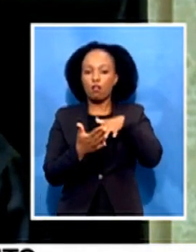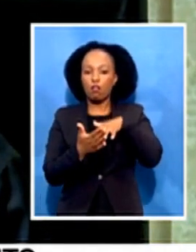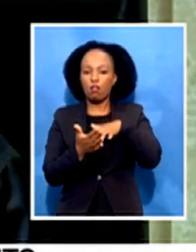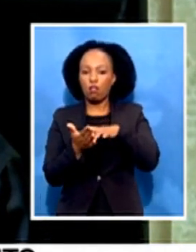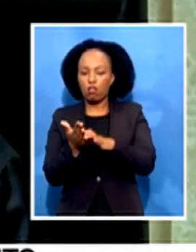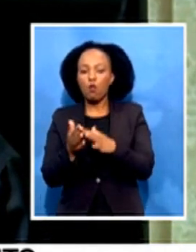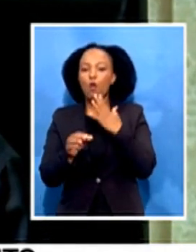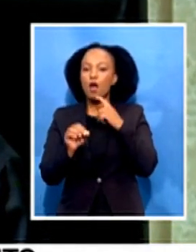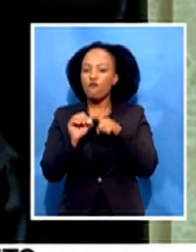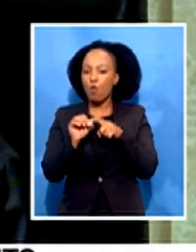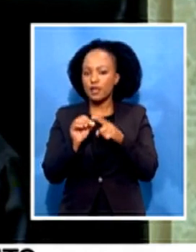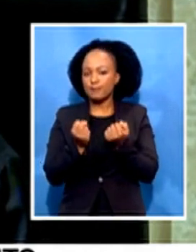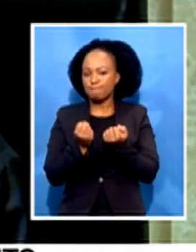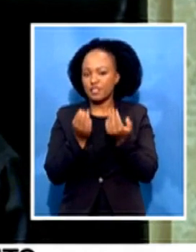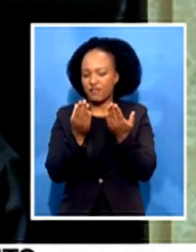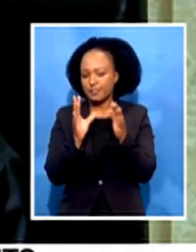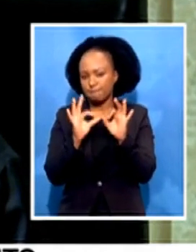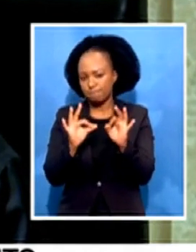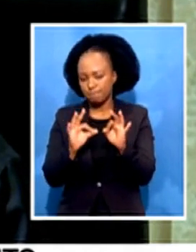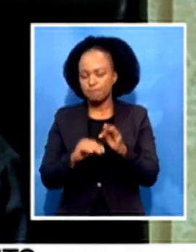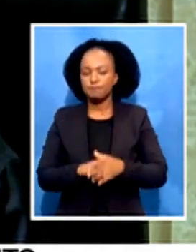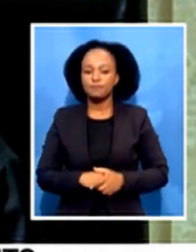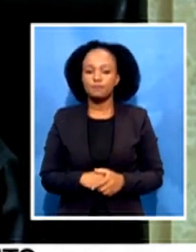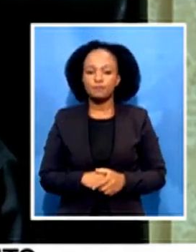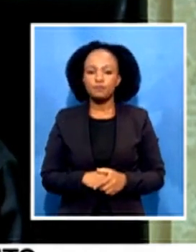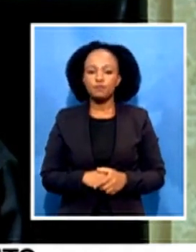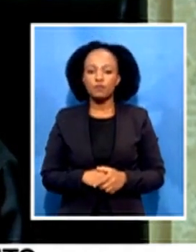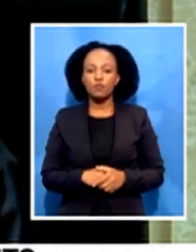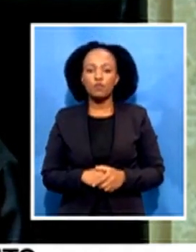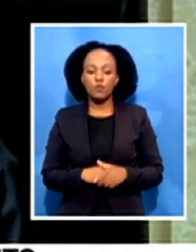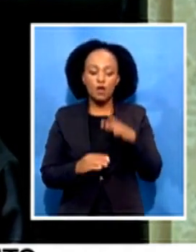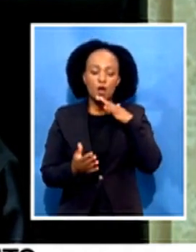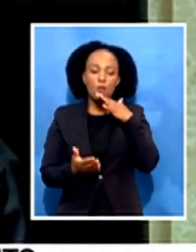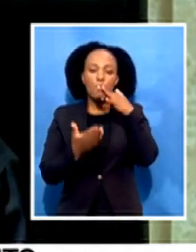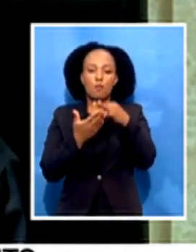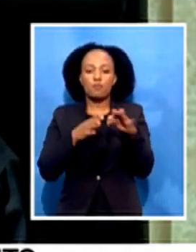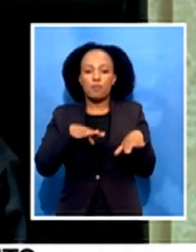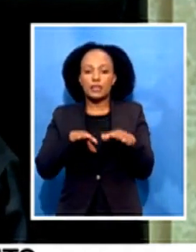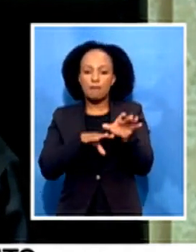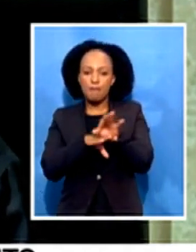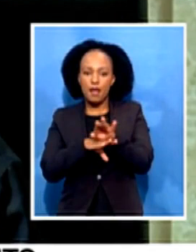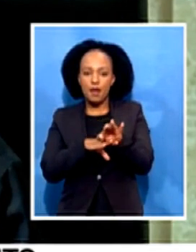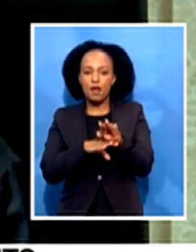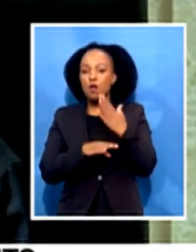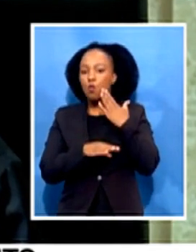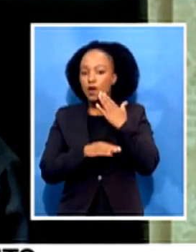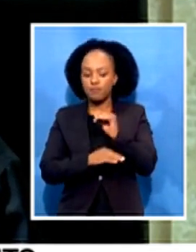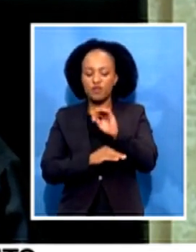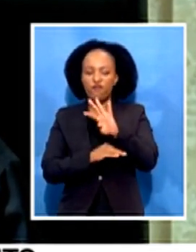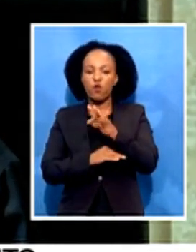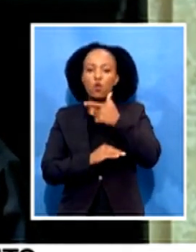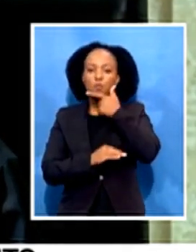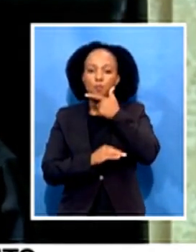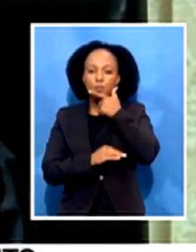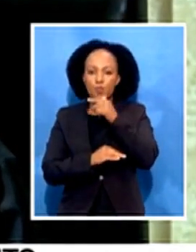the proposed action plan on the 4th of December 2020,